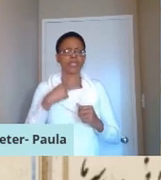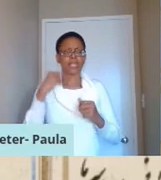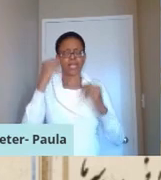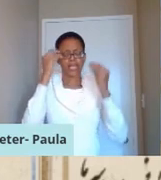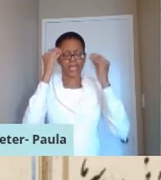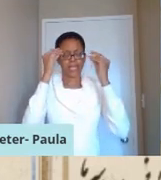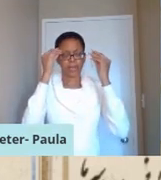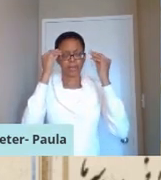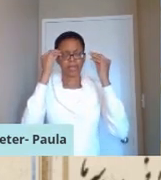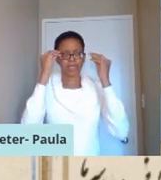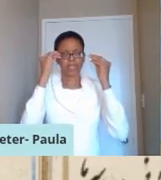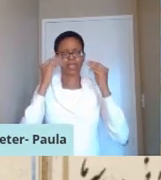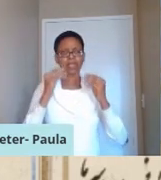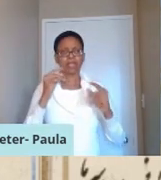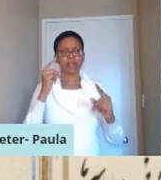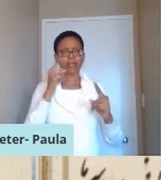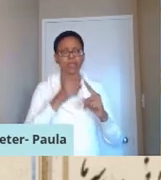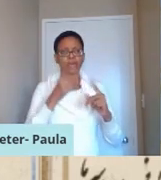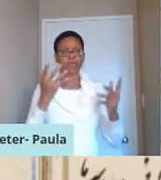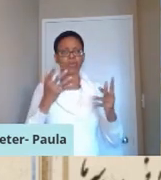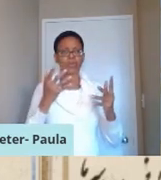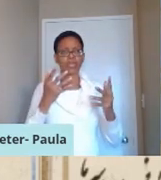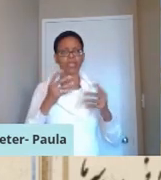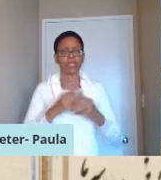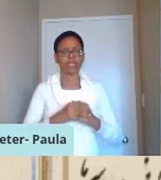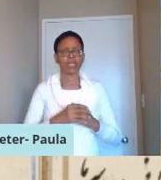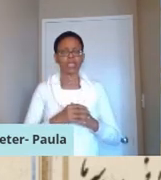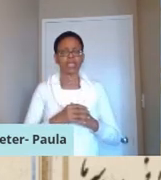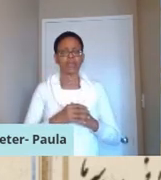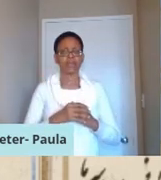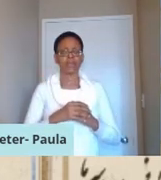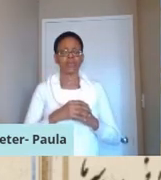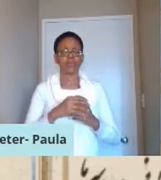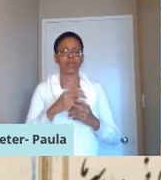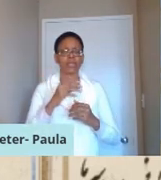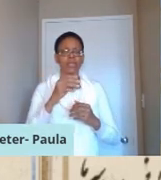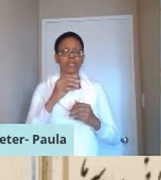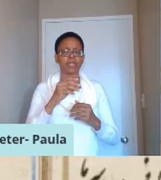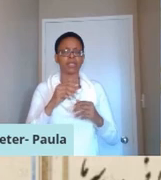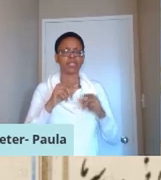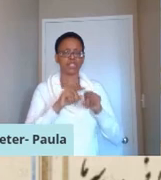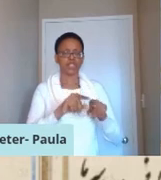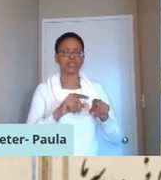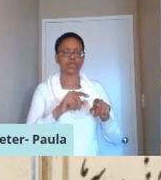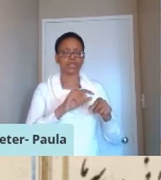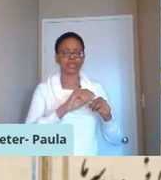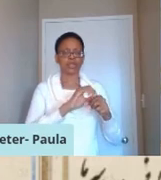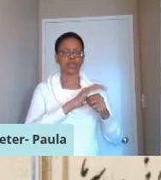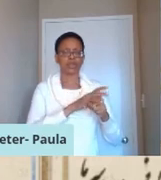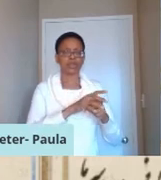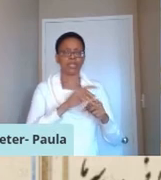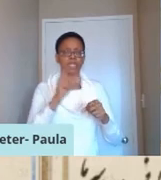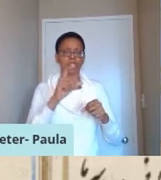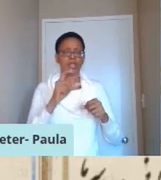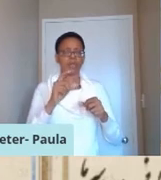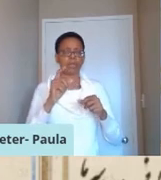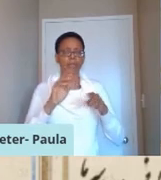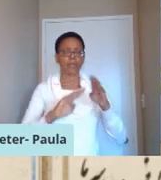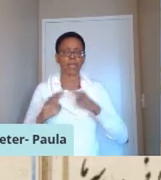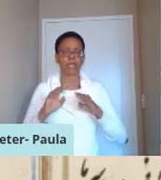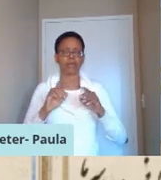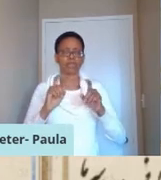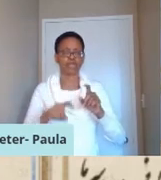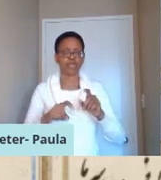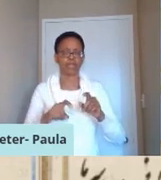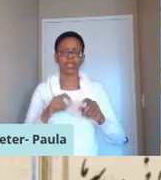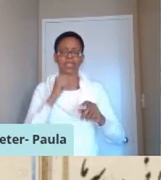necessarily interested in answering what Islamic practices should look like during COVID-19 and how we should perform